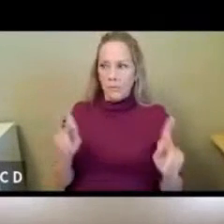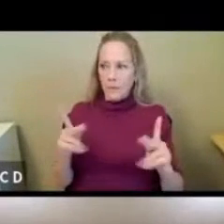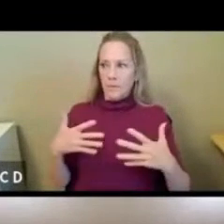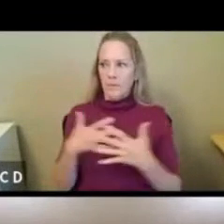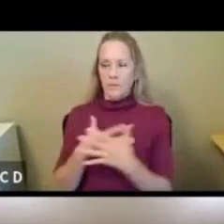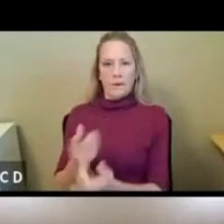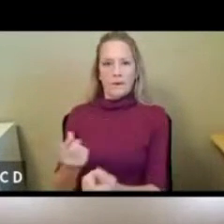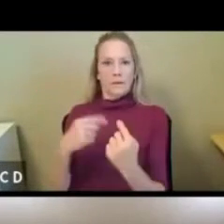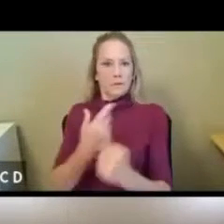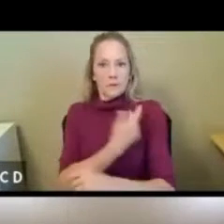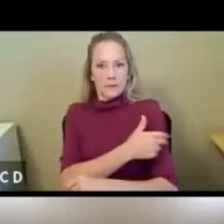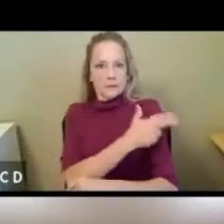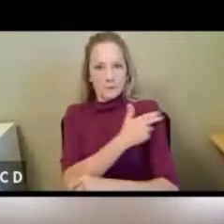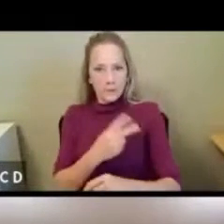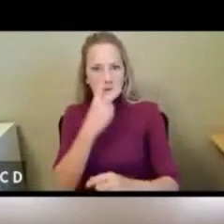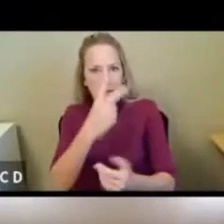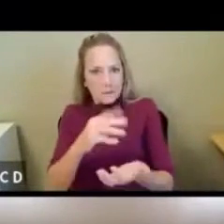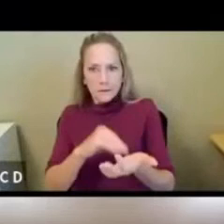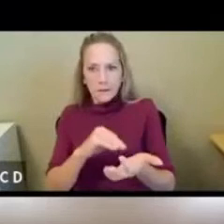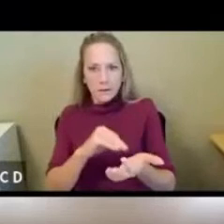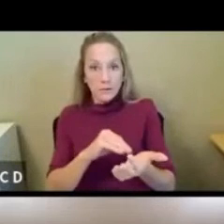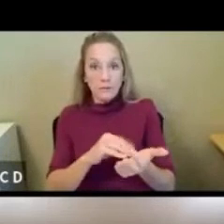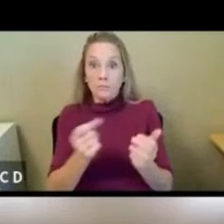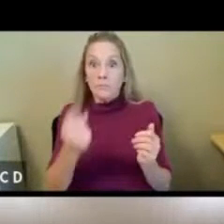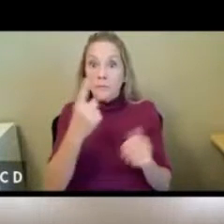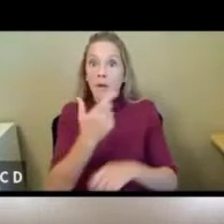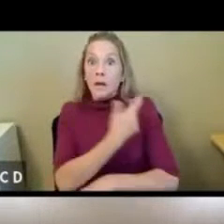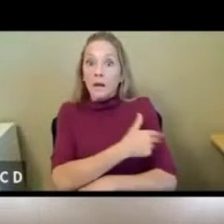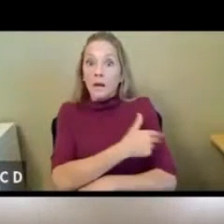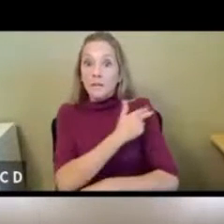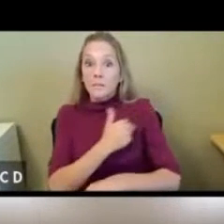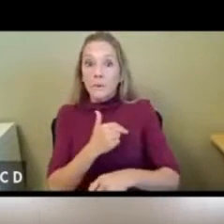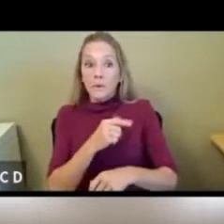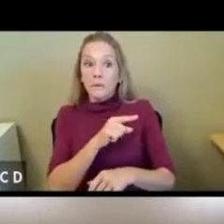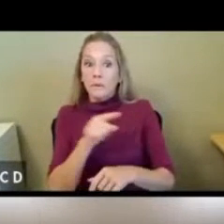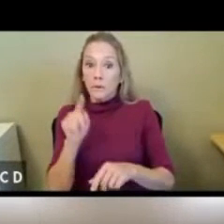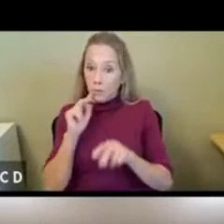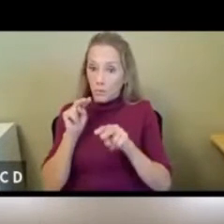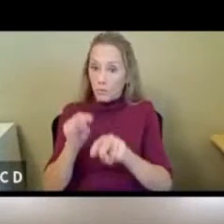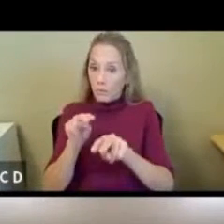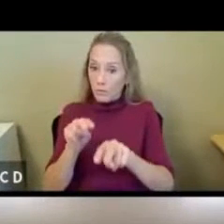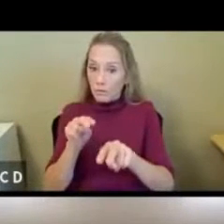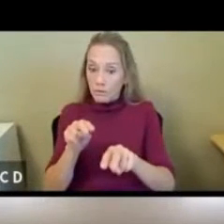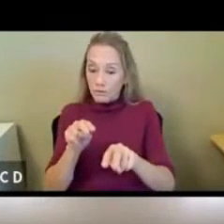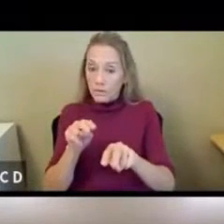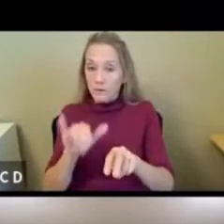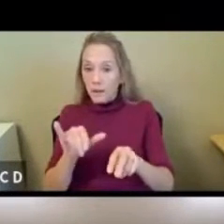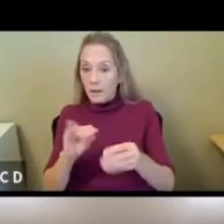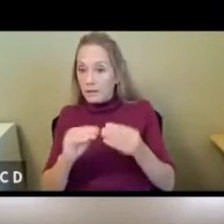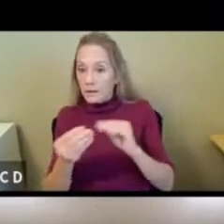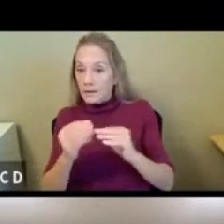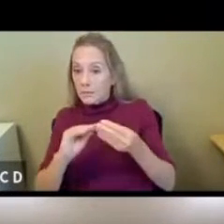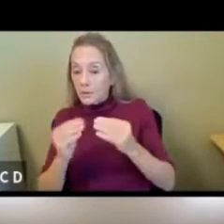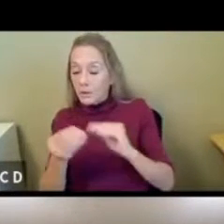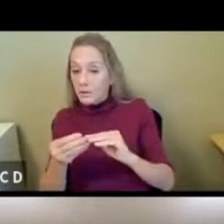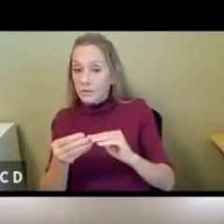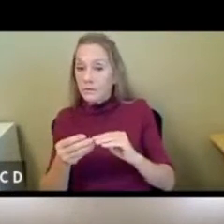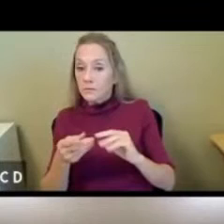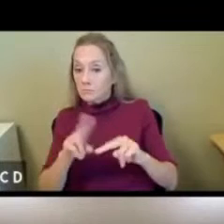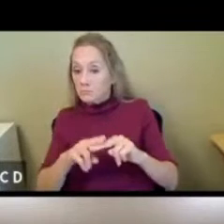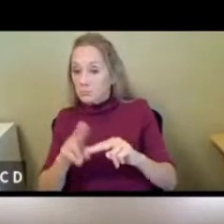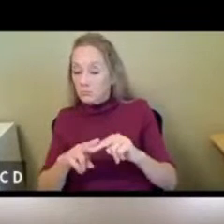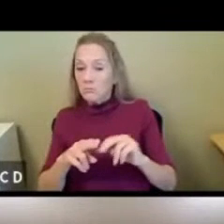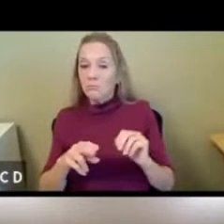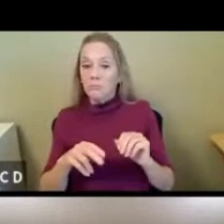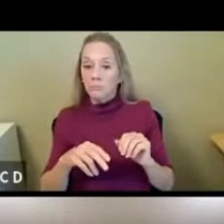Now, I will say, without question, the hospital systems are watching this growth and hospitalizations closely, and